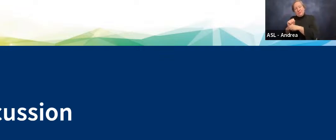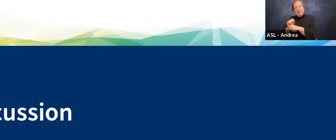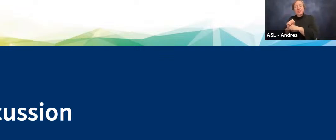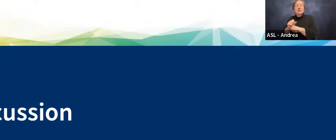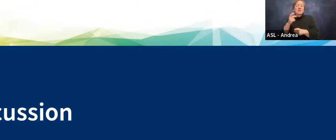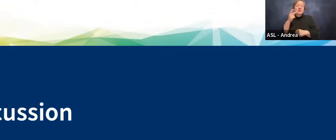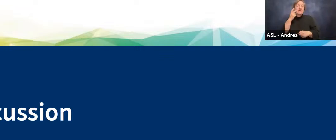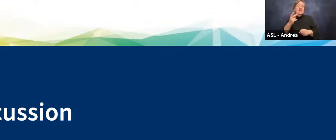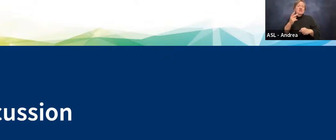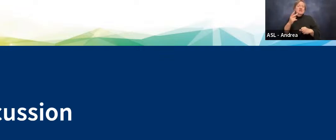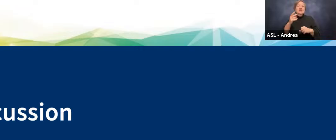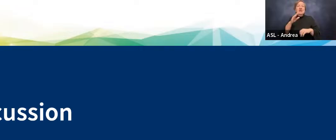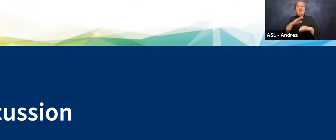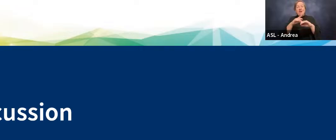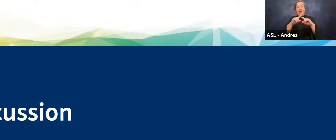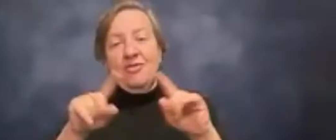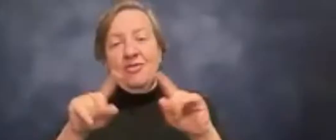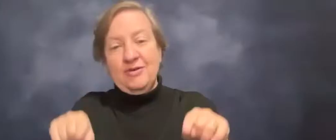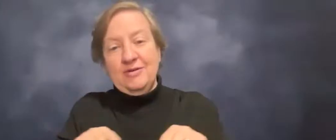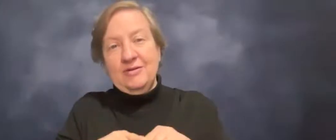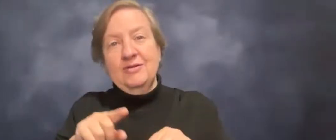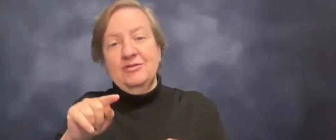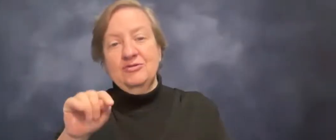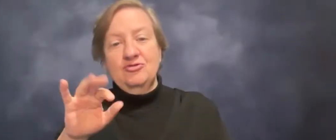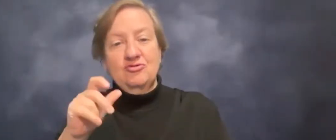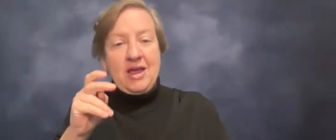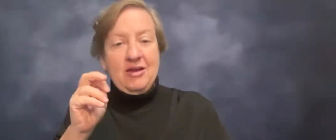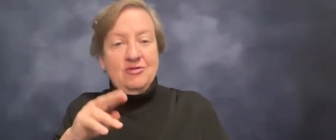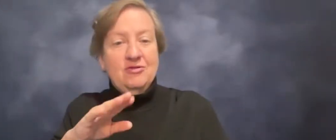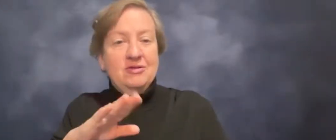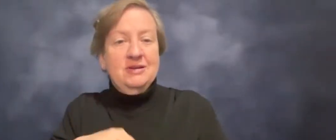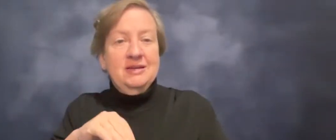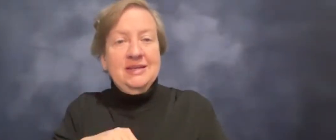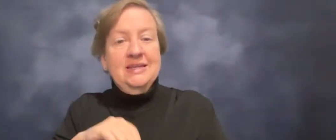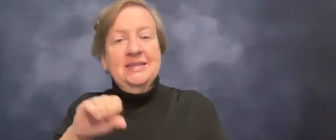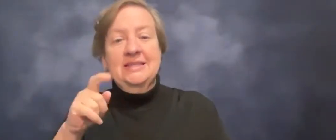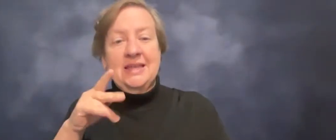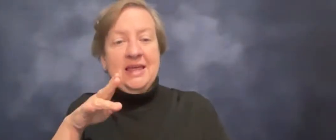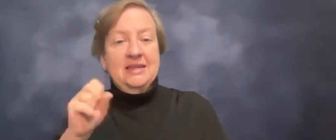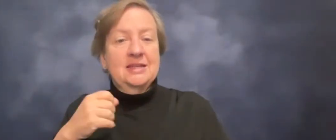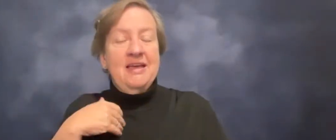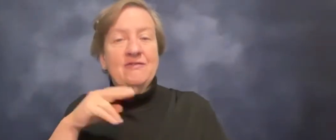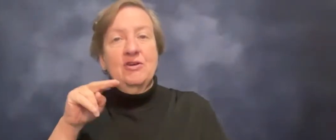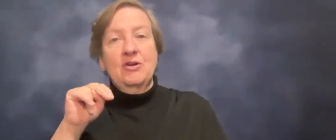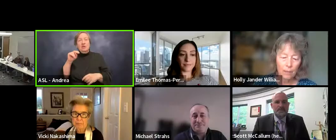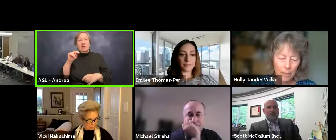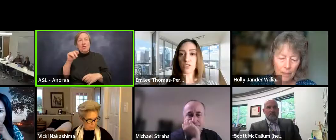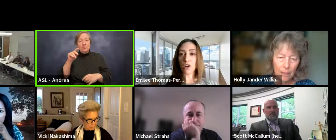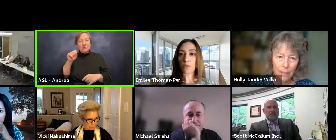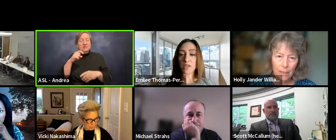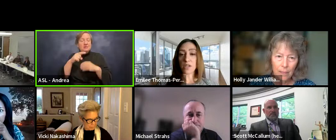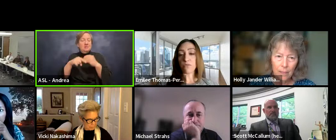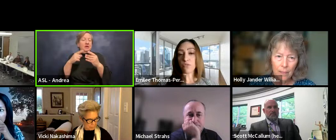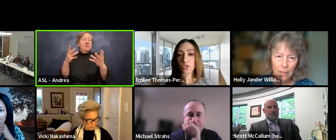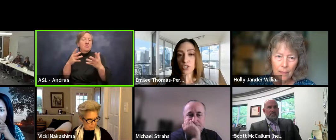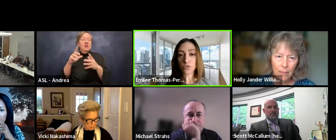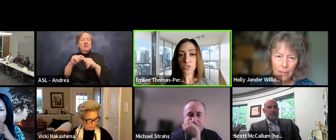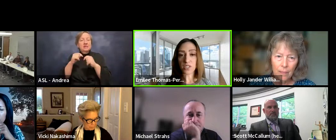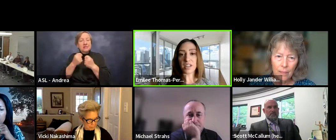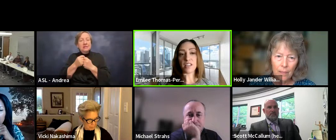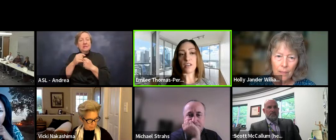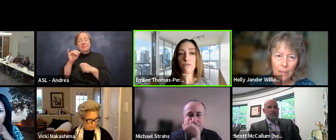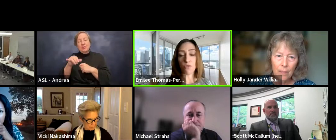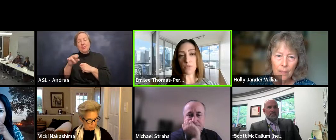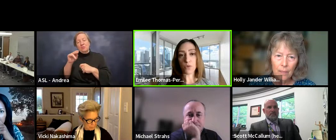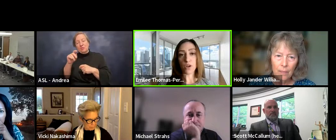have made in the status column, we have made notes about what teams those recommendations are being referred to so